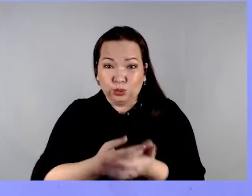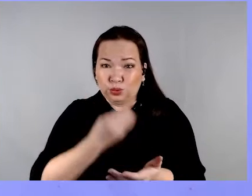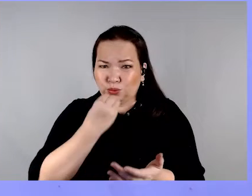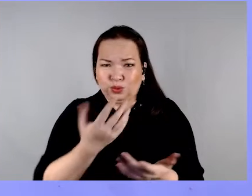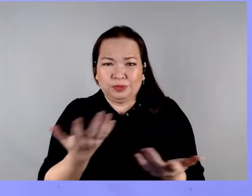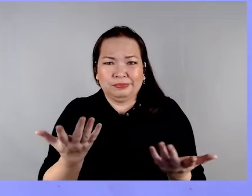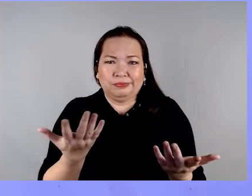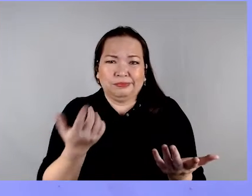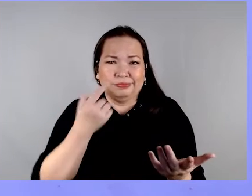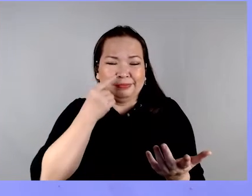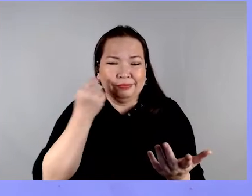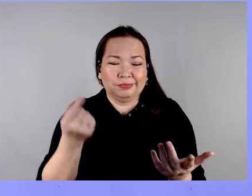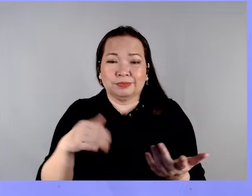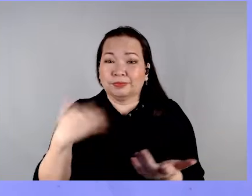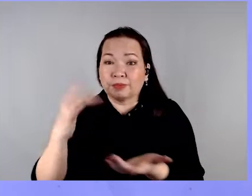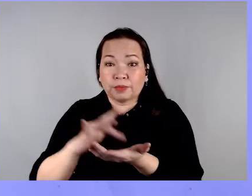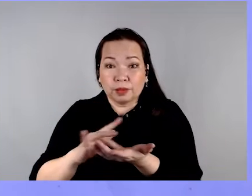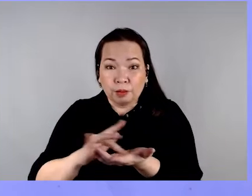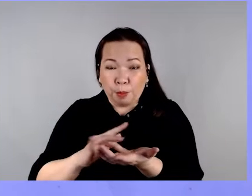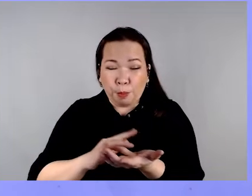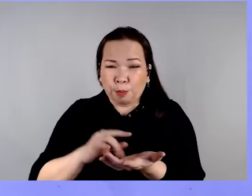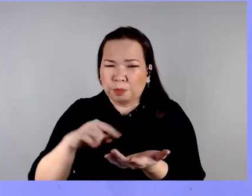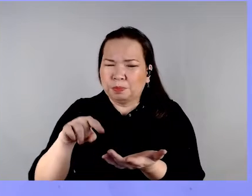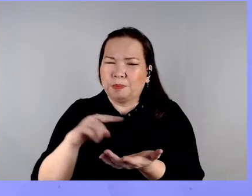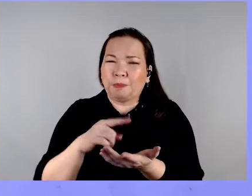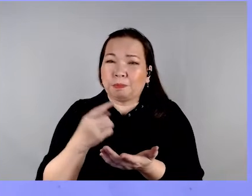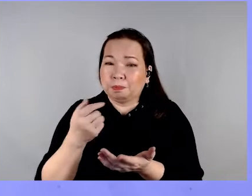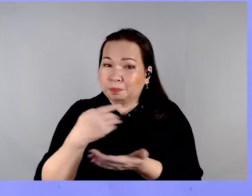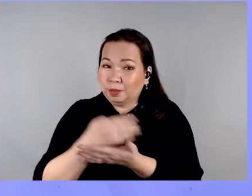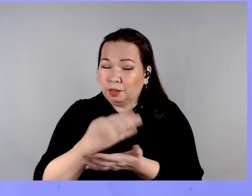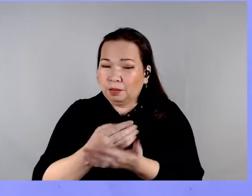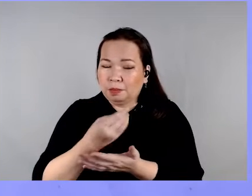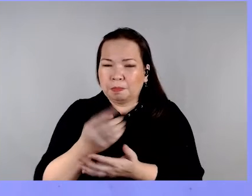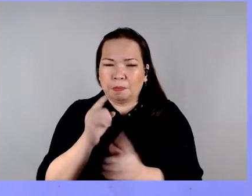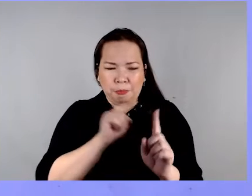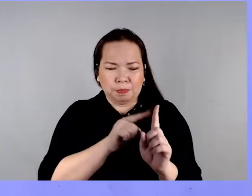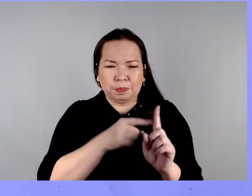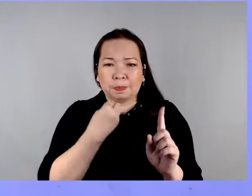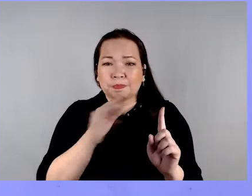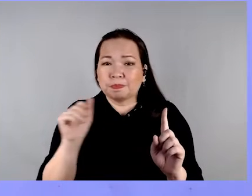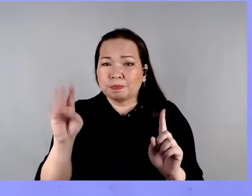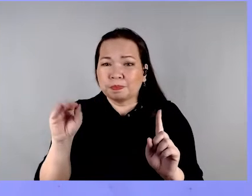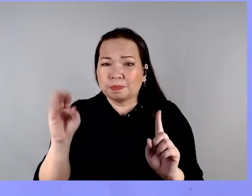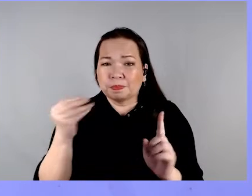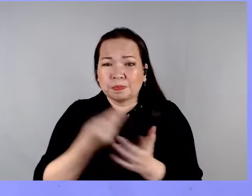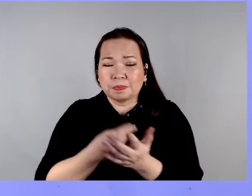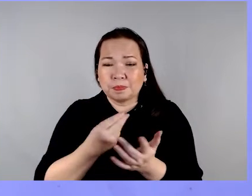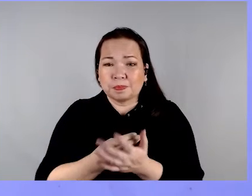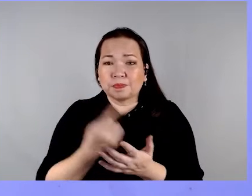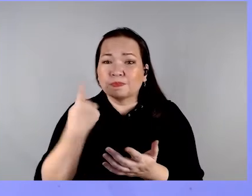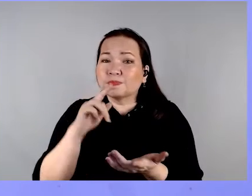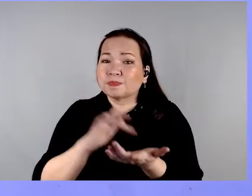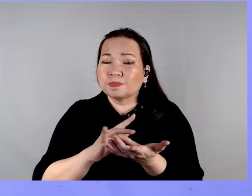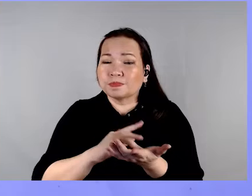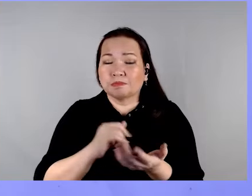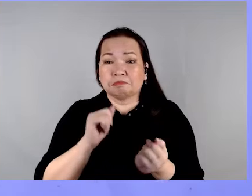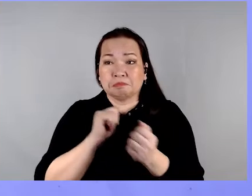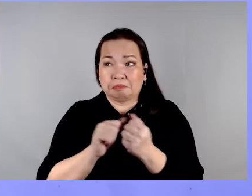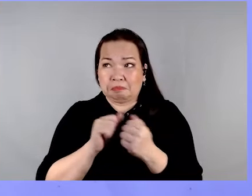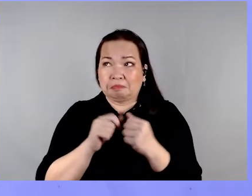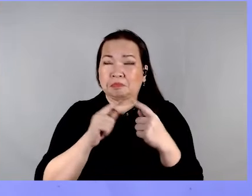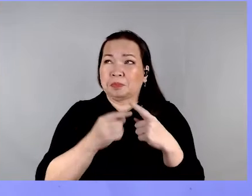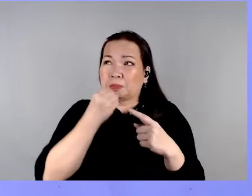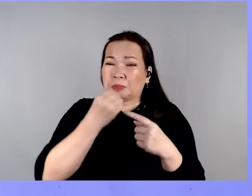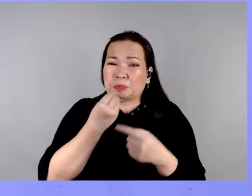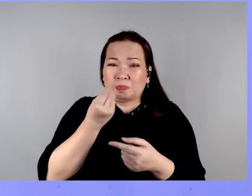afford. As for the daily medicine allowance, each PDL is allotted 15 pesos. With the lack of nutritious